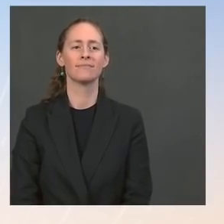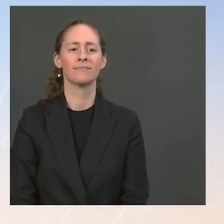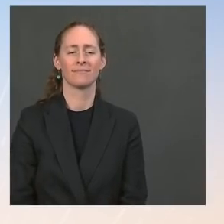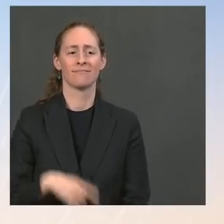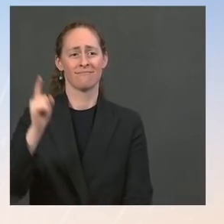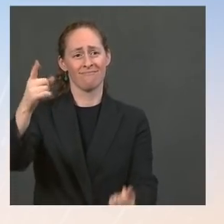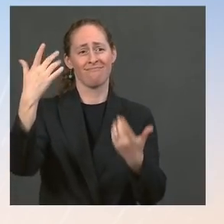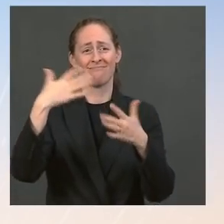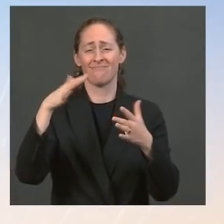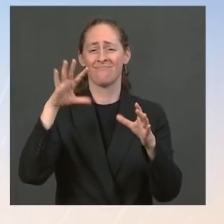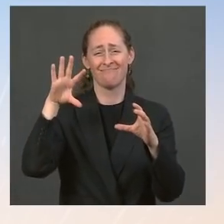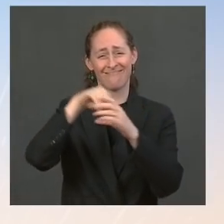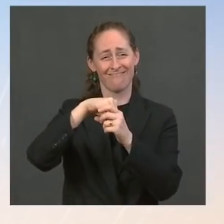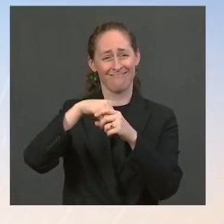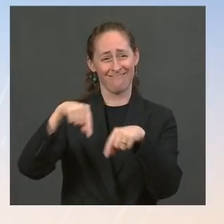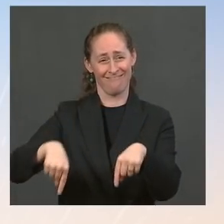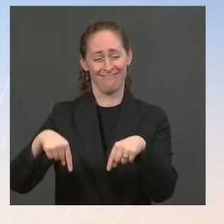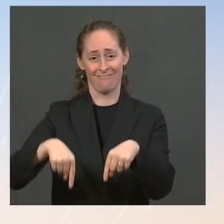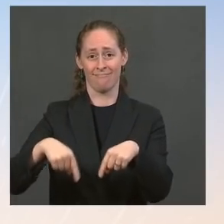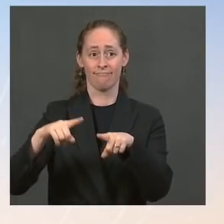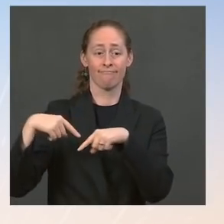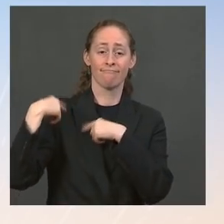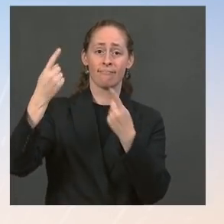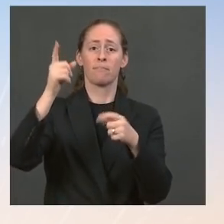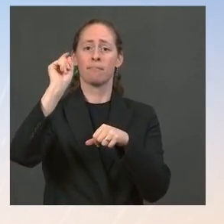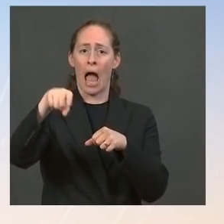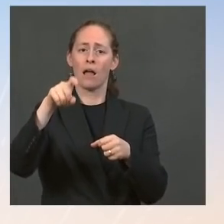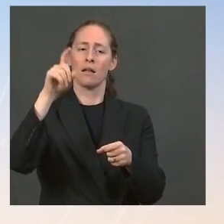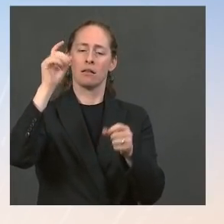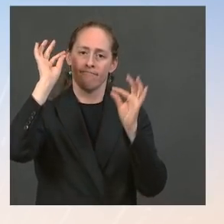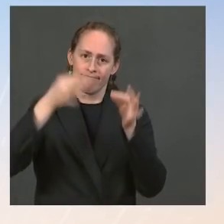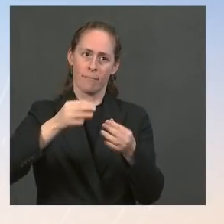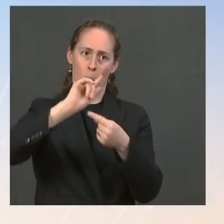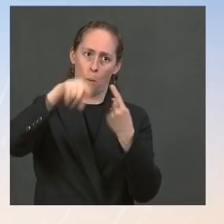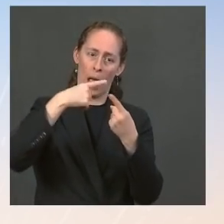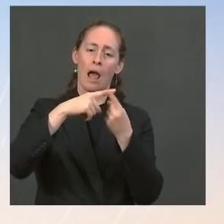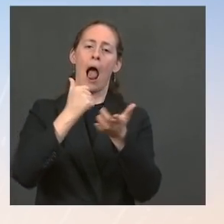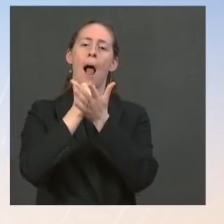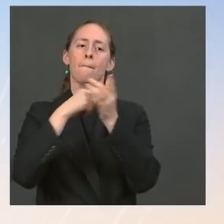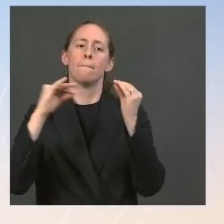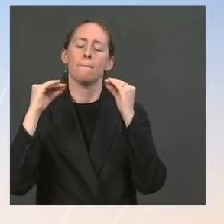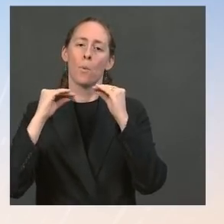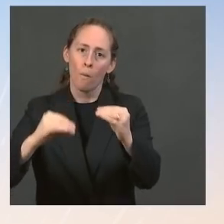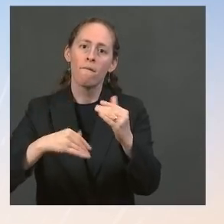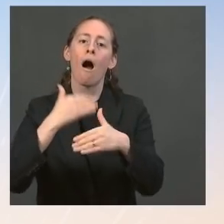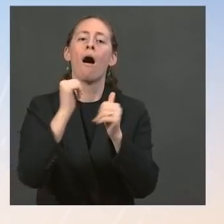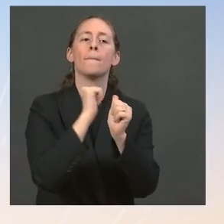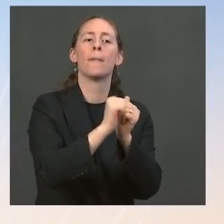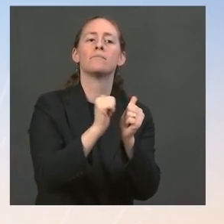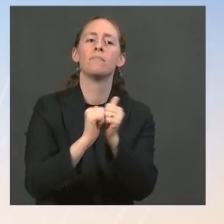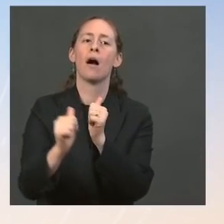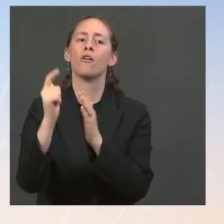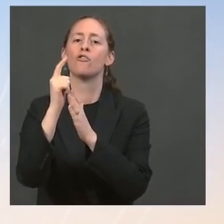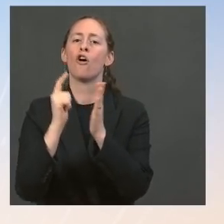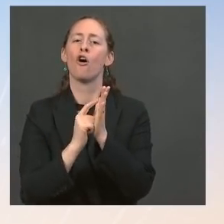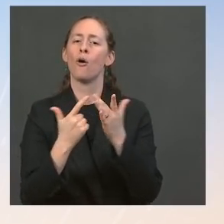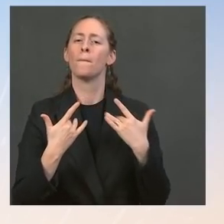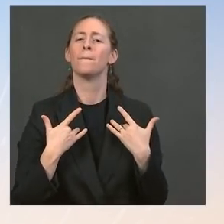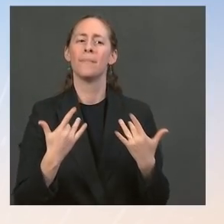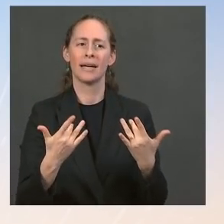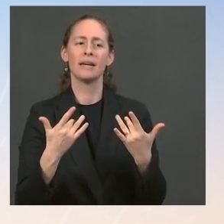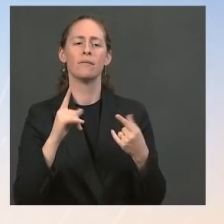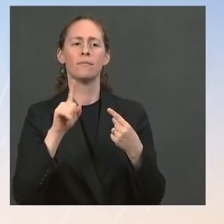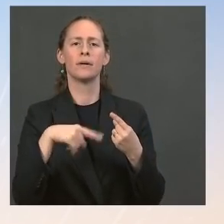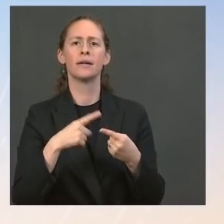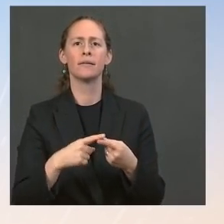timelines can help make progress. That's often how legislating happens on the Hill. And as the speaker... Well, we